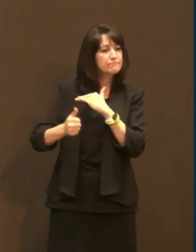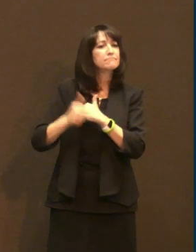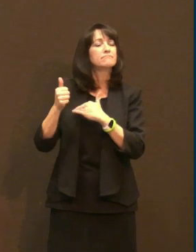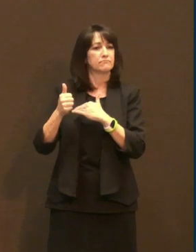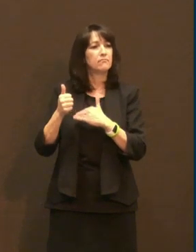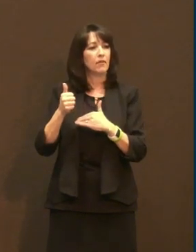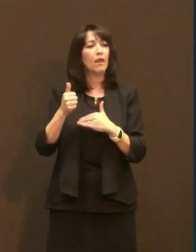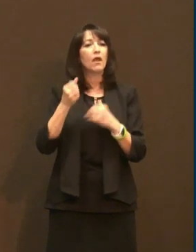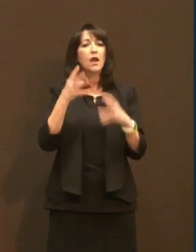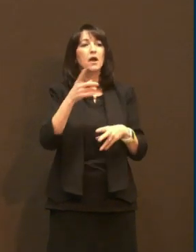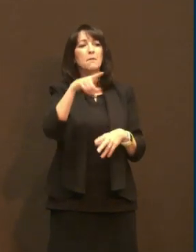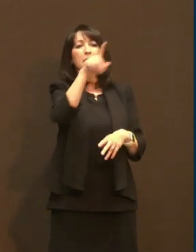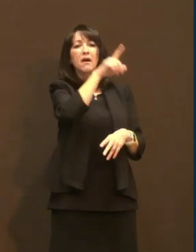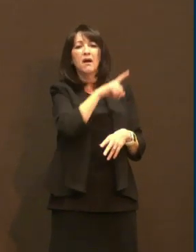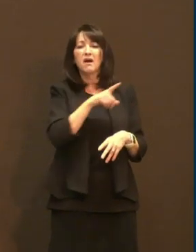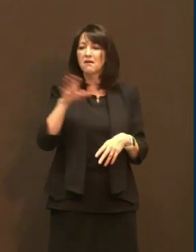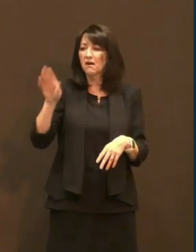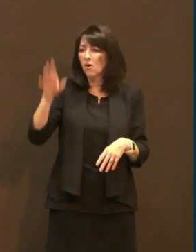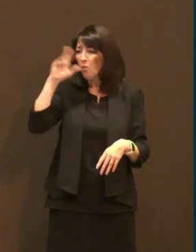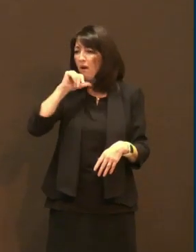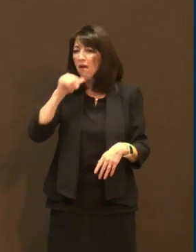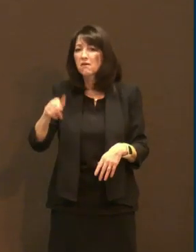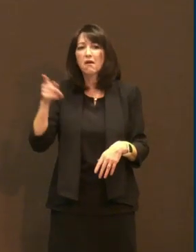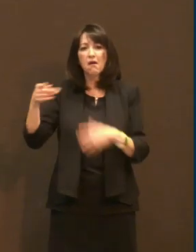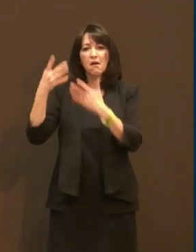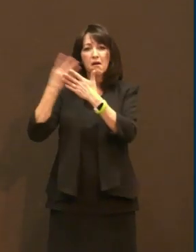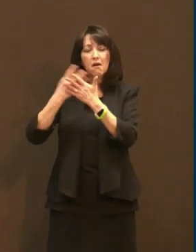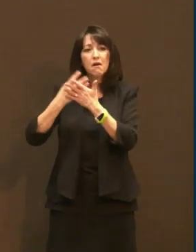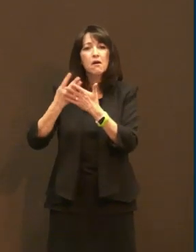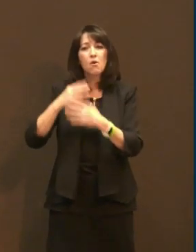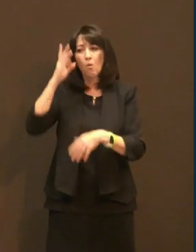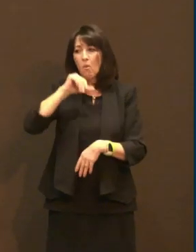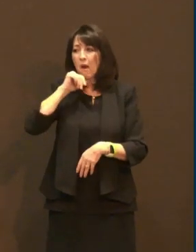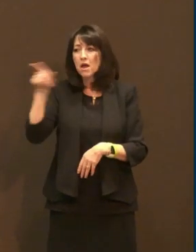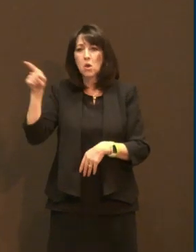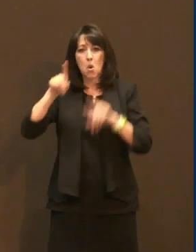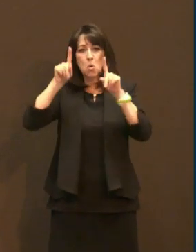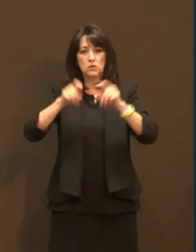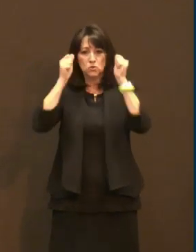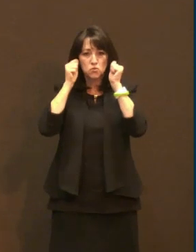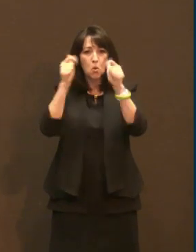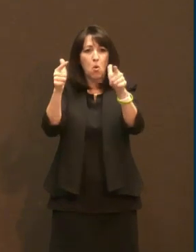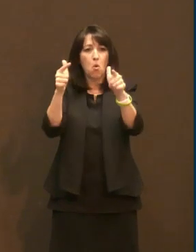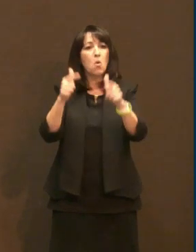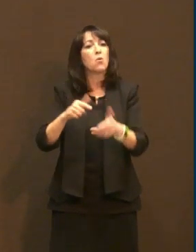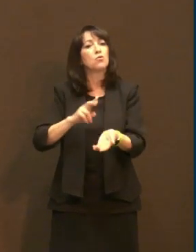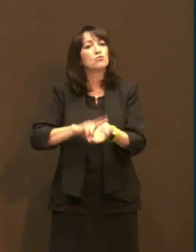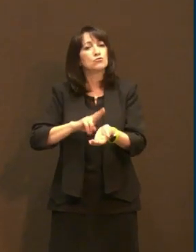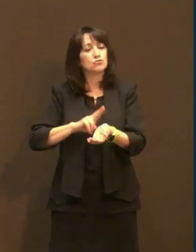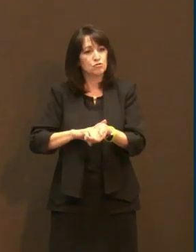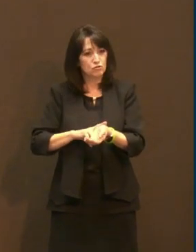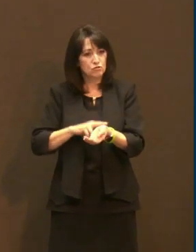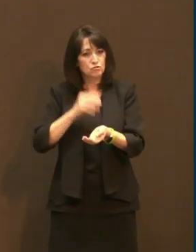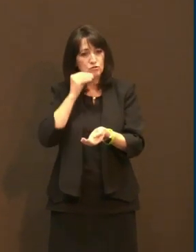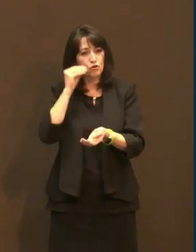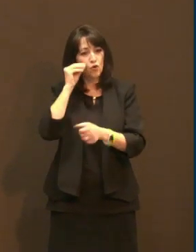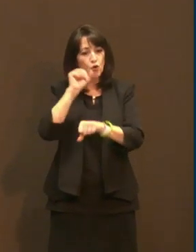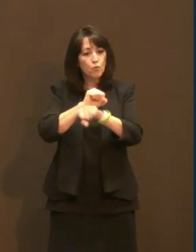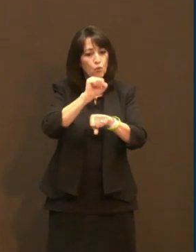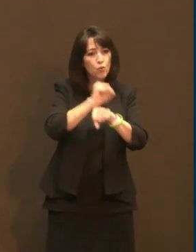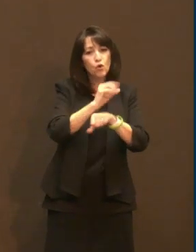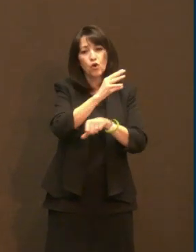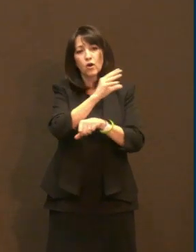screen or identify or test individuals in long-term care, residents and staff, as well as